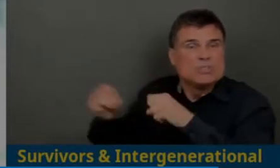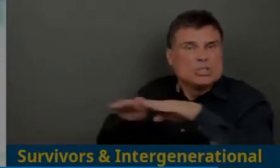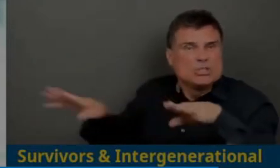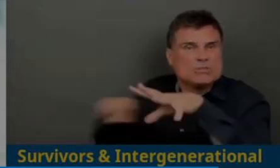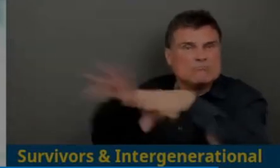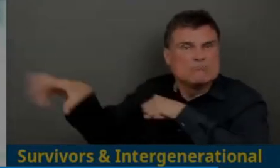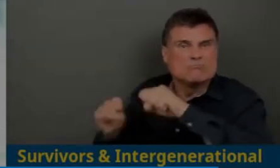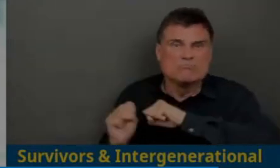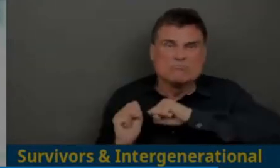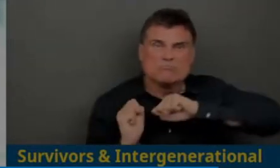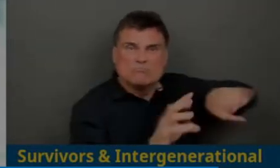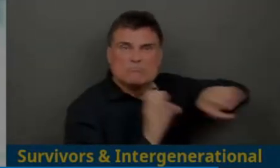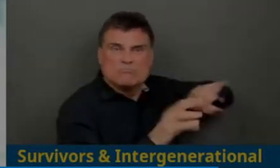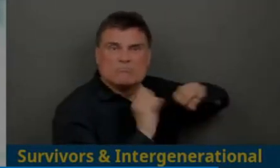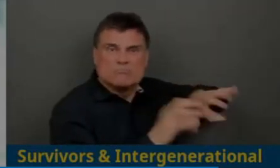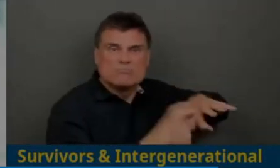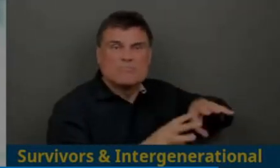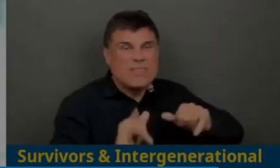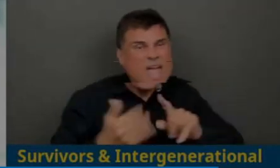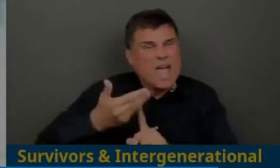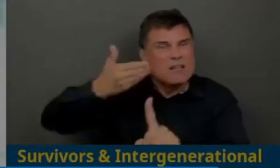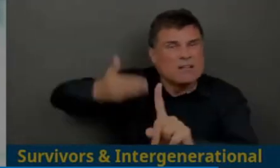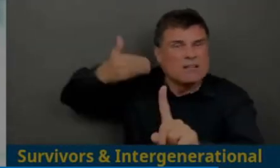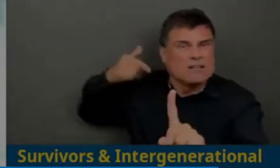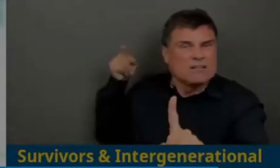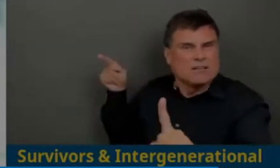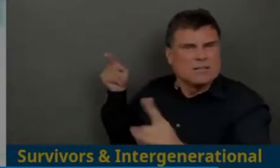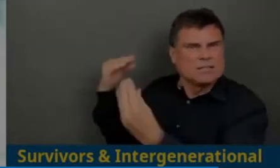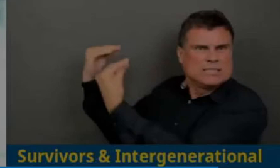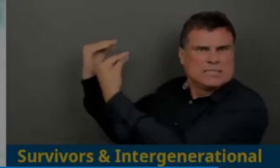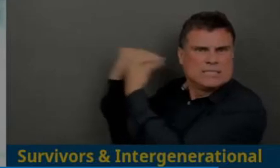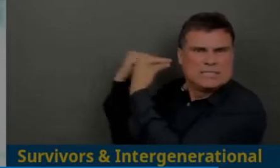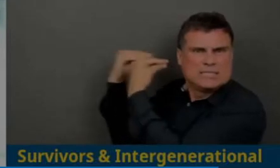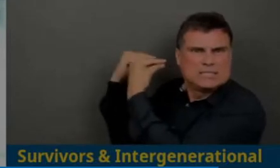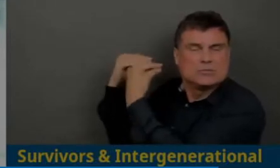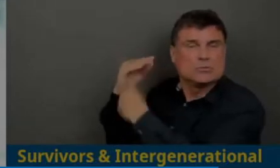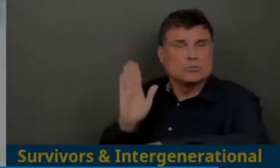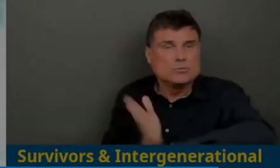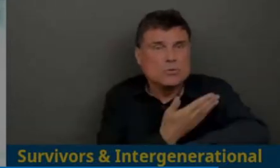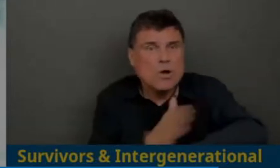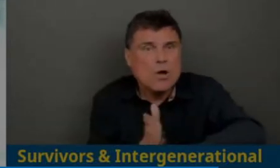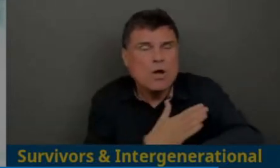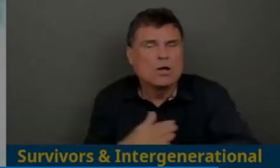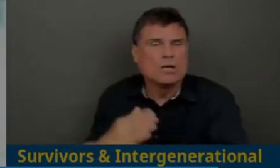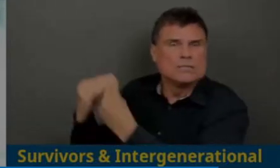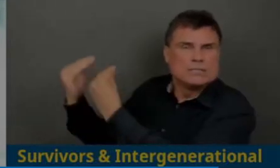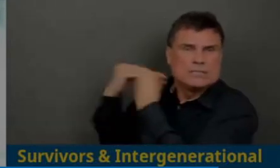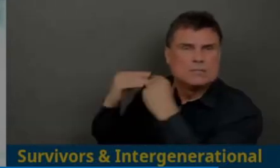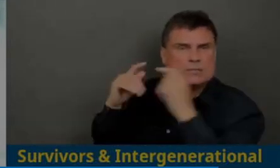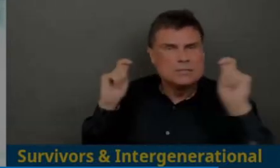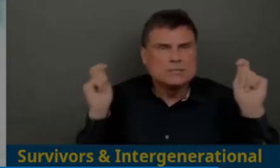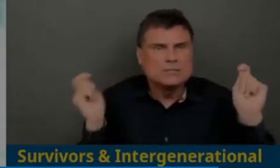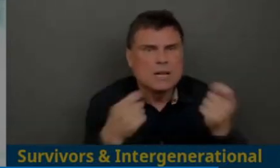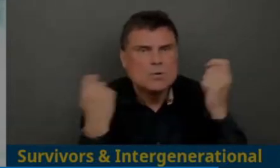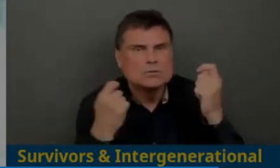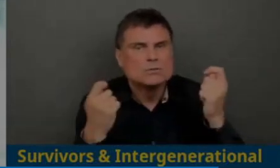And they gave us songs and they gave us ceremonies to be able to hide